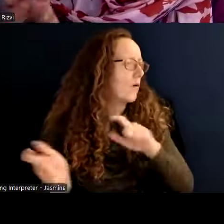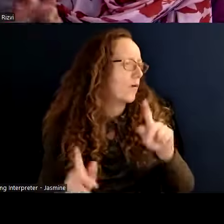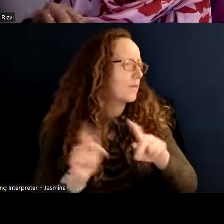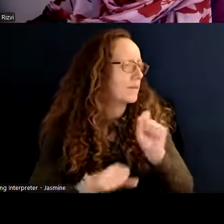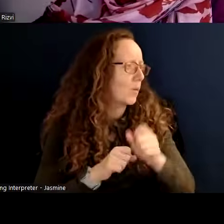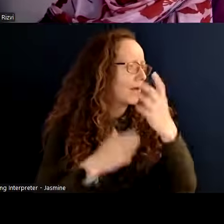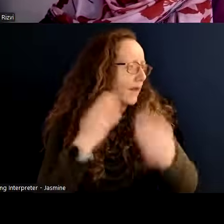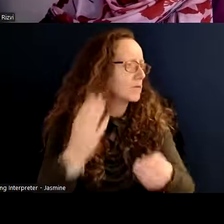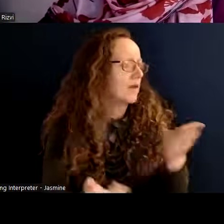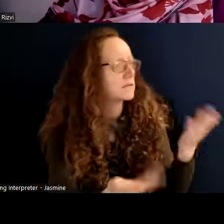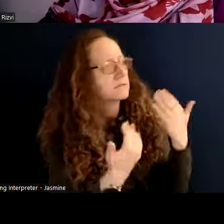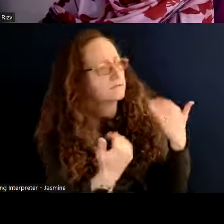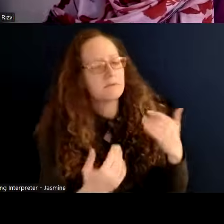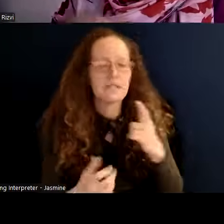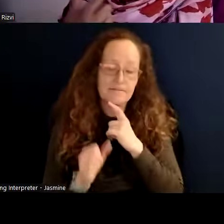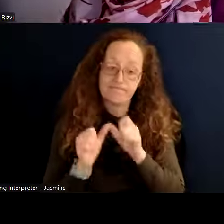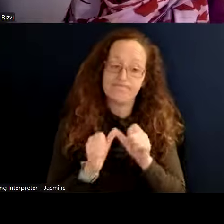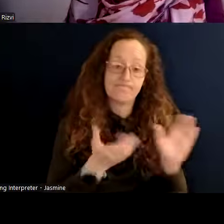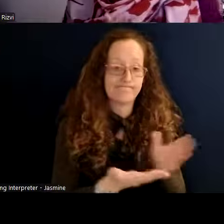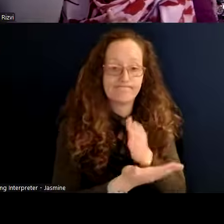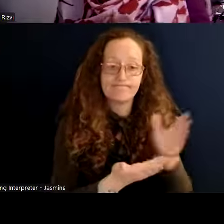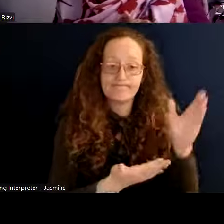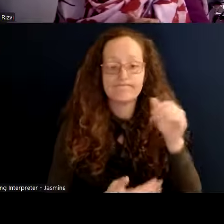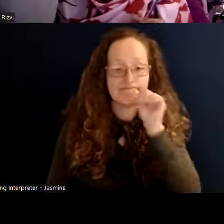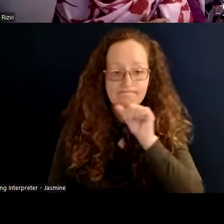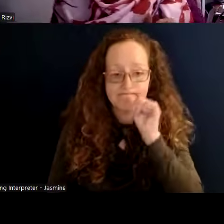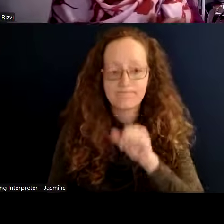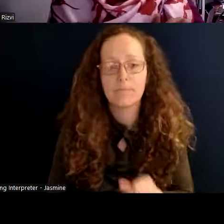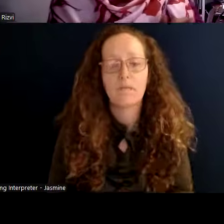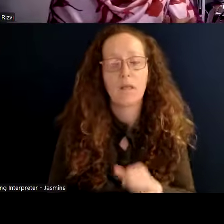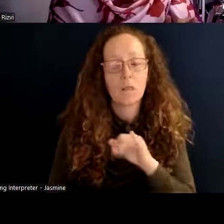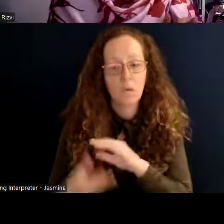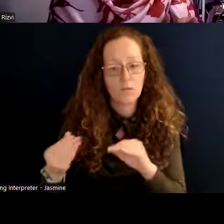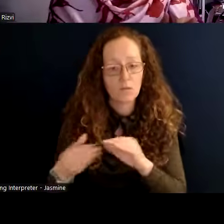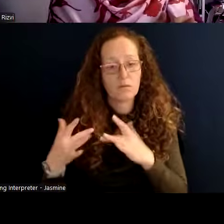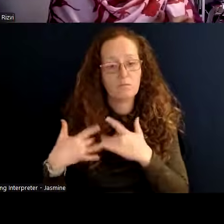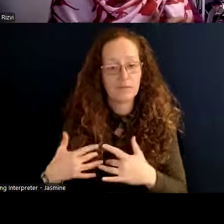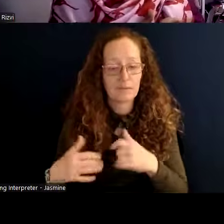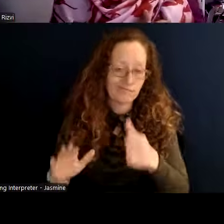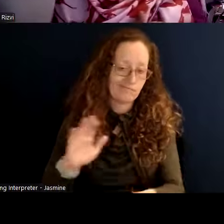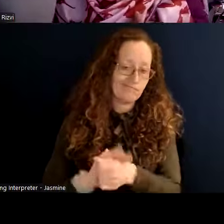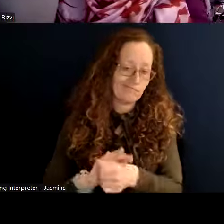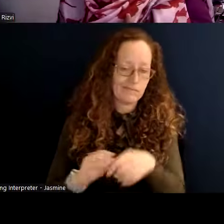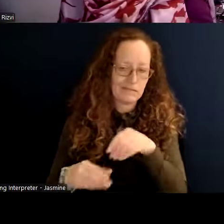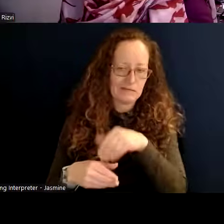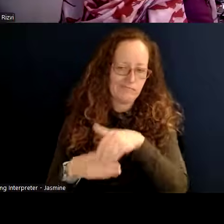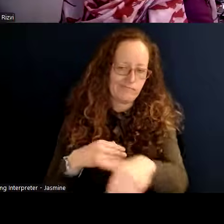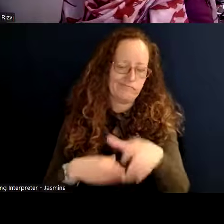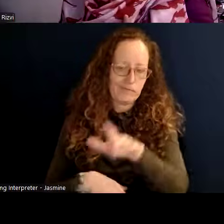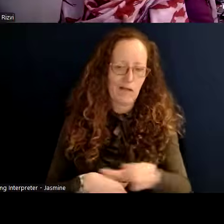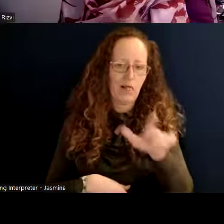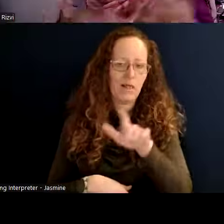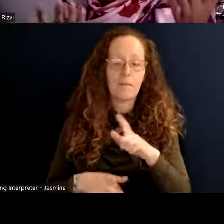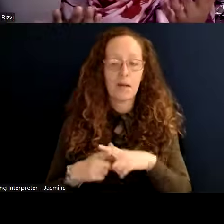It's quite cold there in the winter. These are stories that are usually hidden within the archival collections. Our aim is to bring recognition to